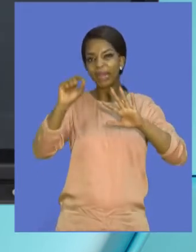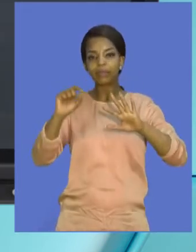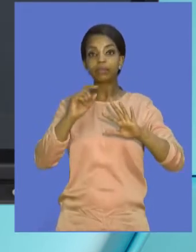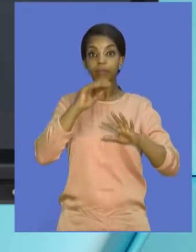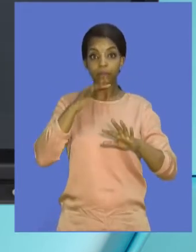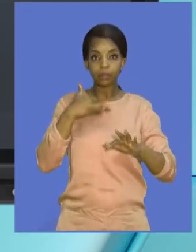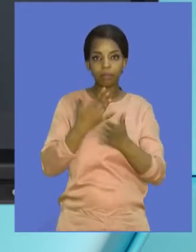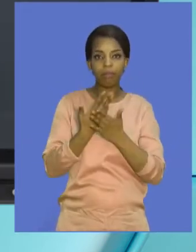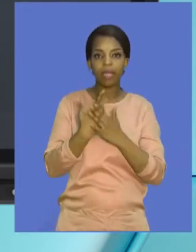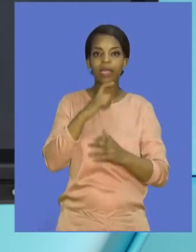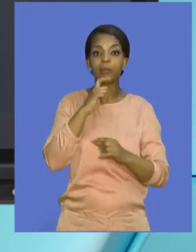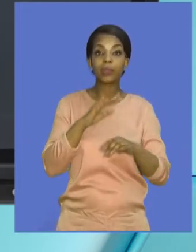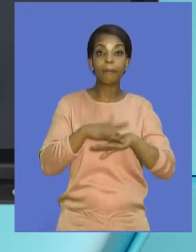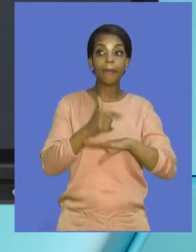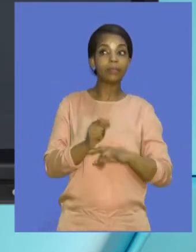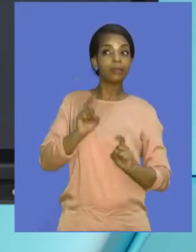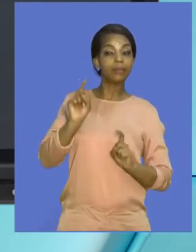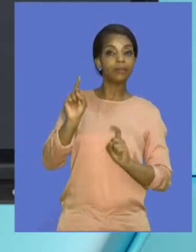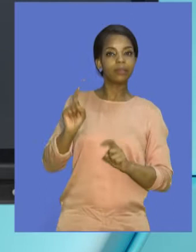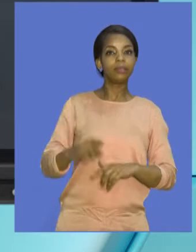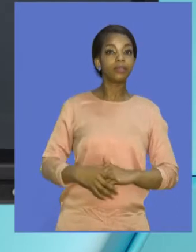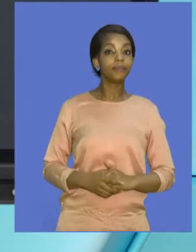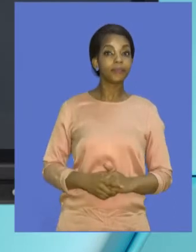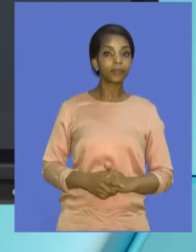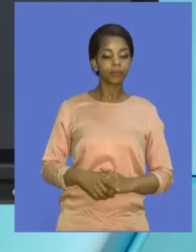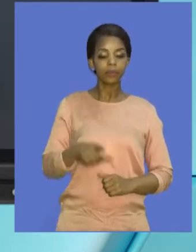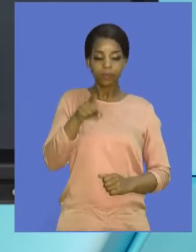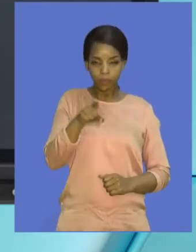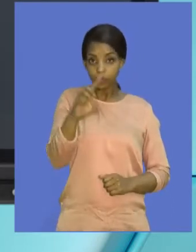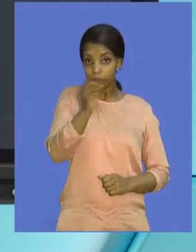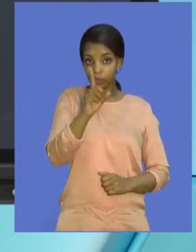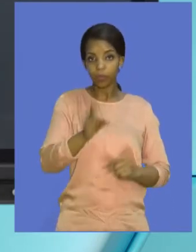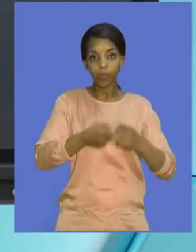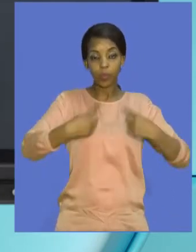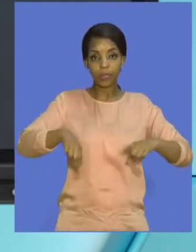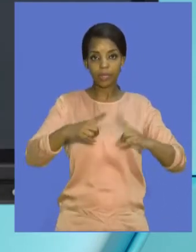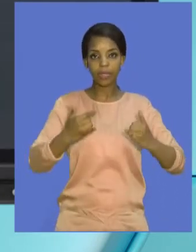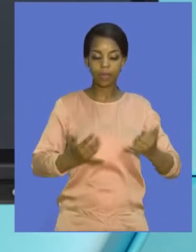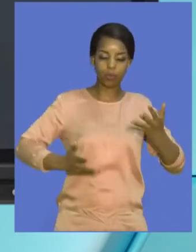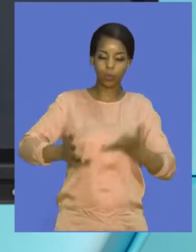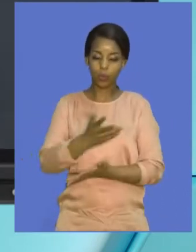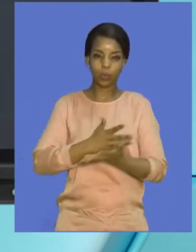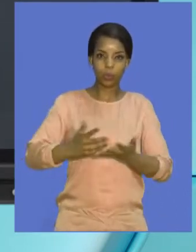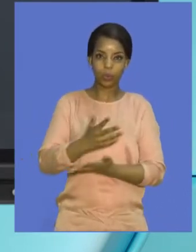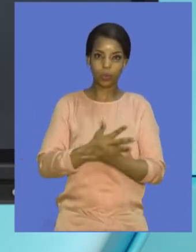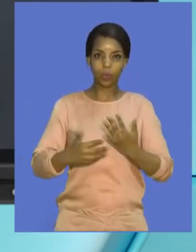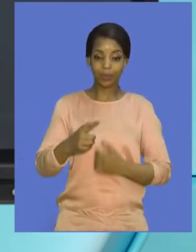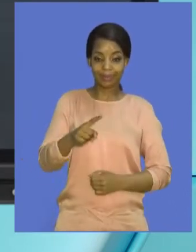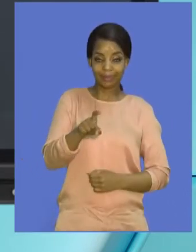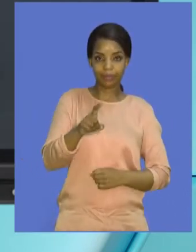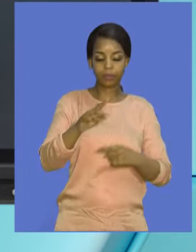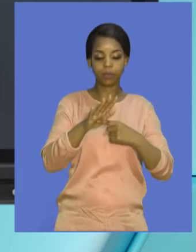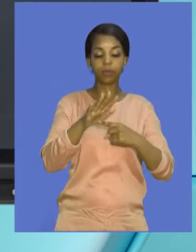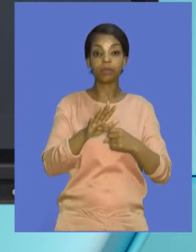this model that I've created at that time. So that's what we are actually talking about here. Is there a pattern? Number one.